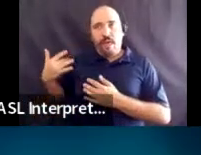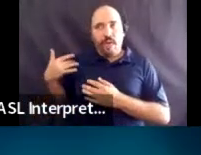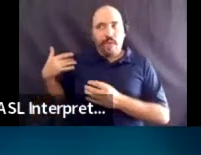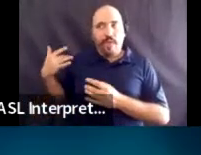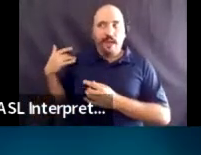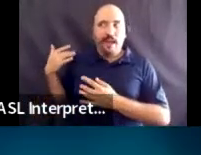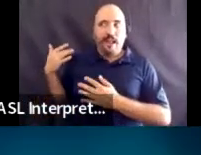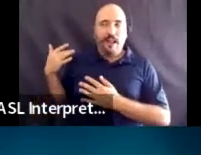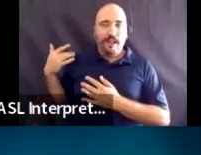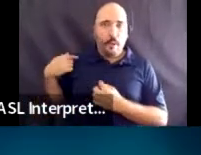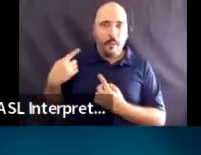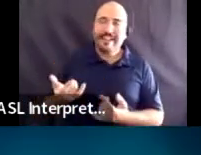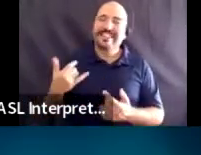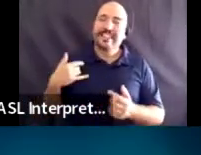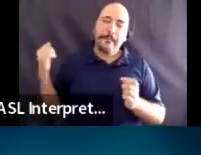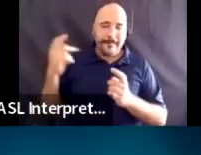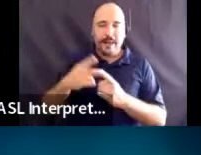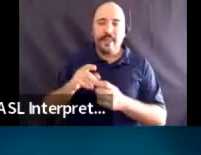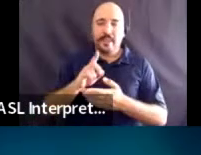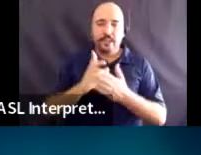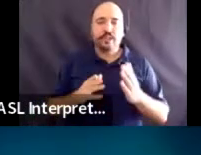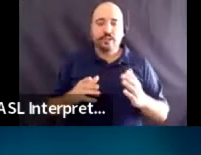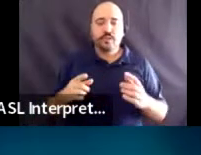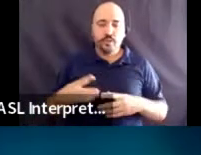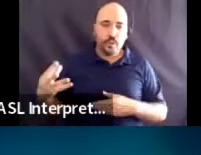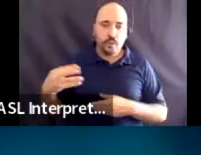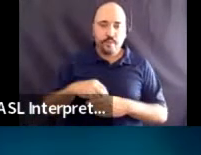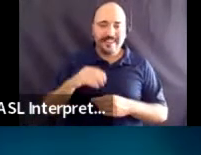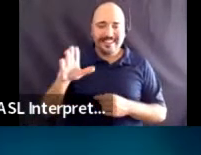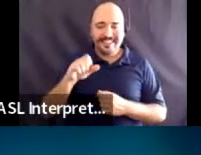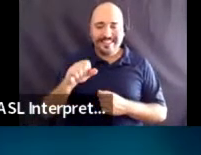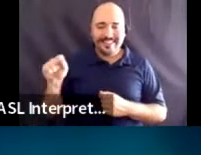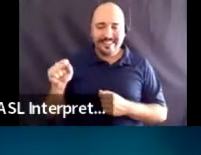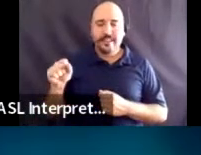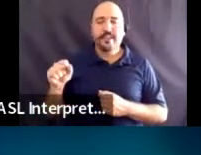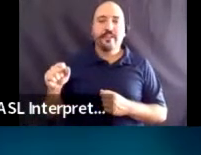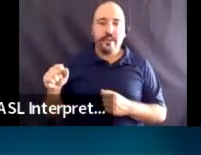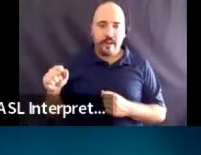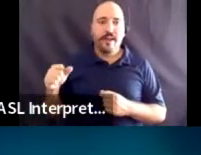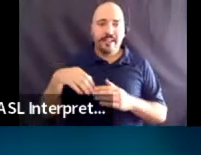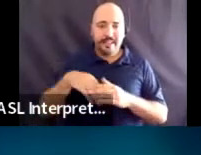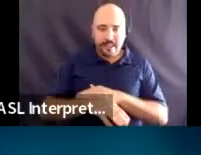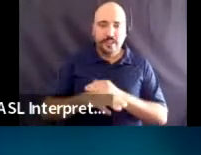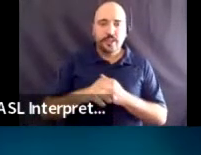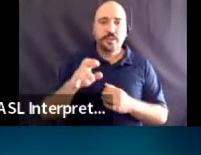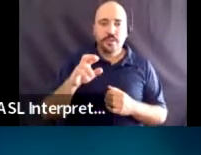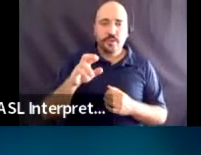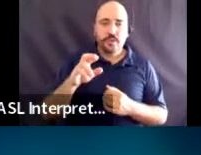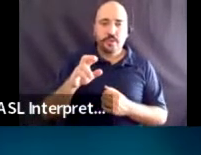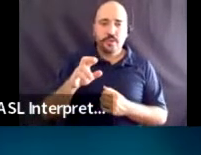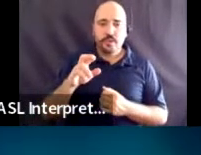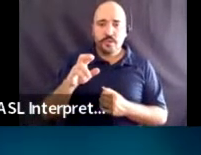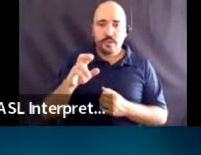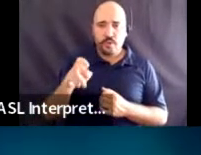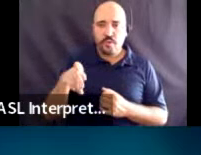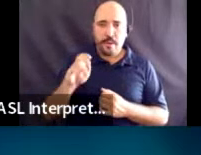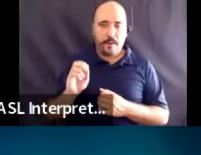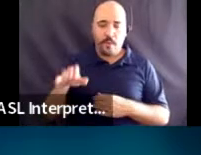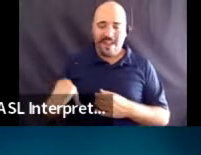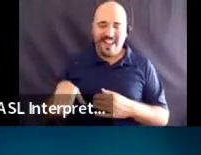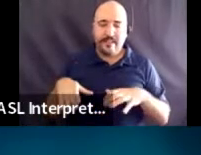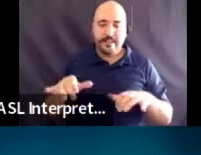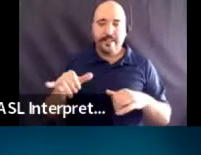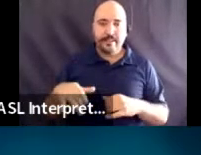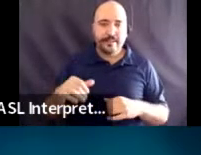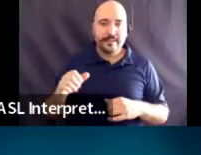that designer and incorporate his CSS into the repo. That's yet to come.